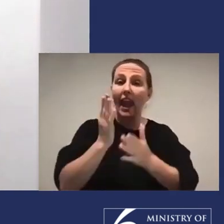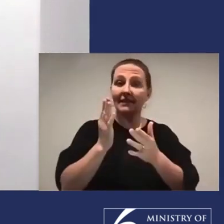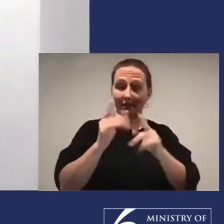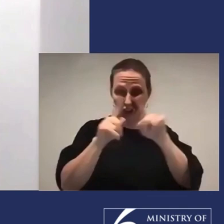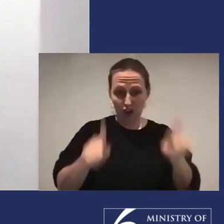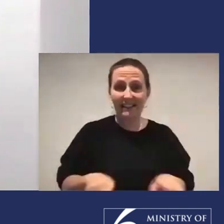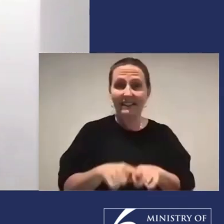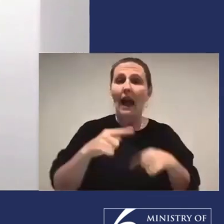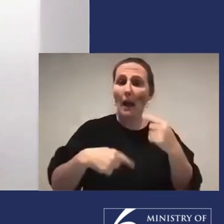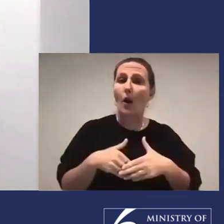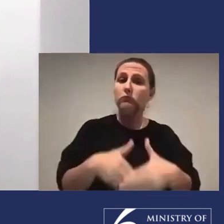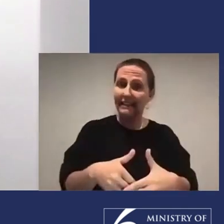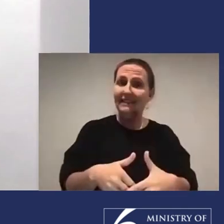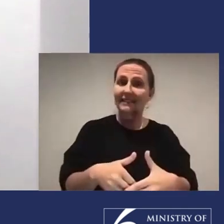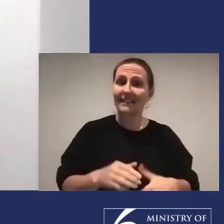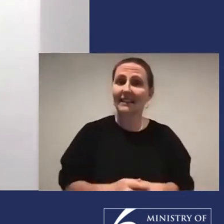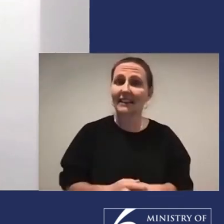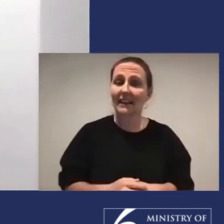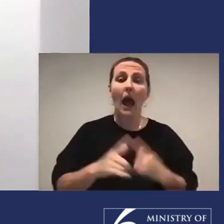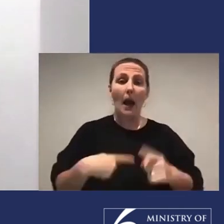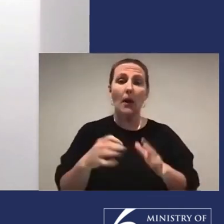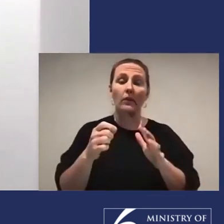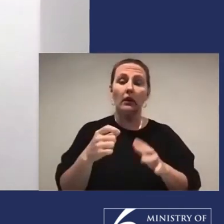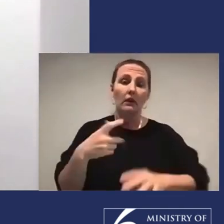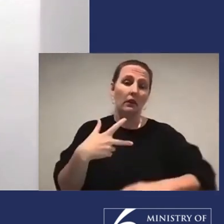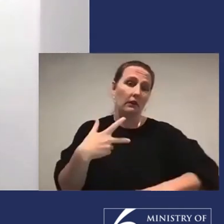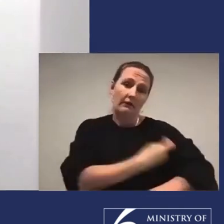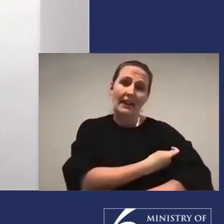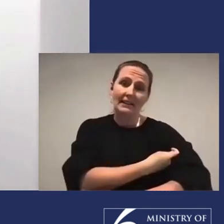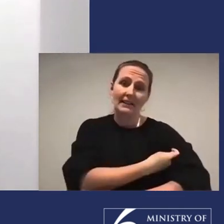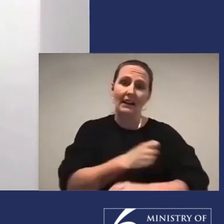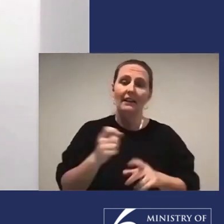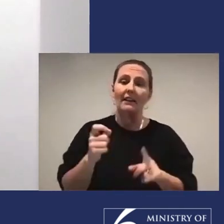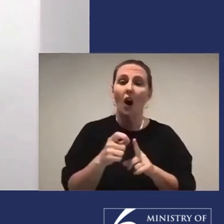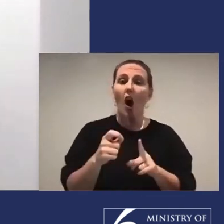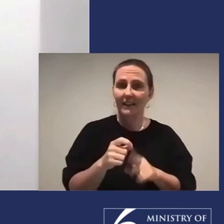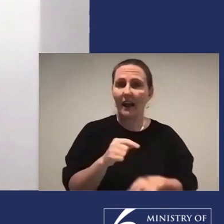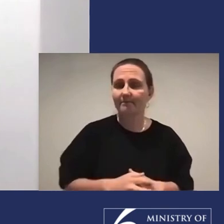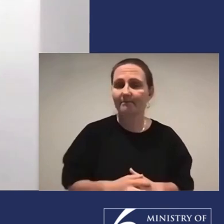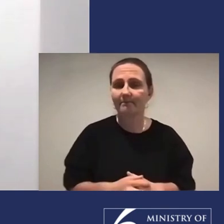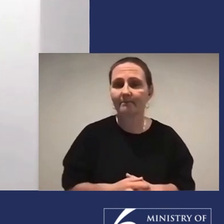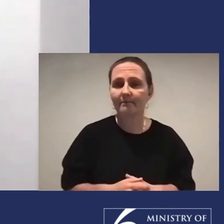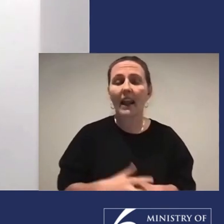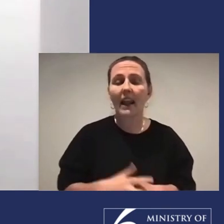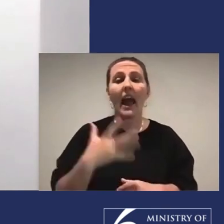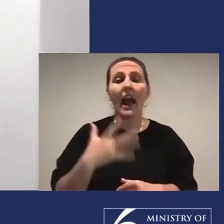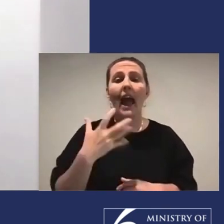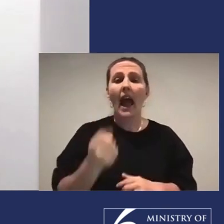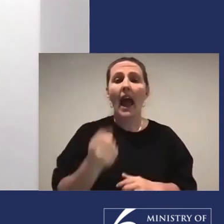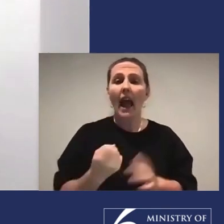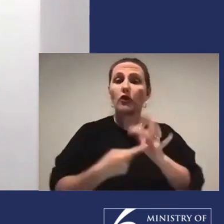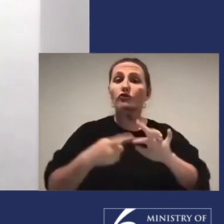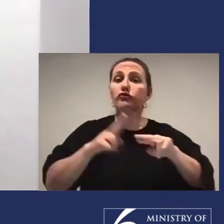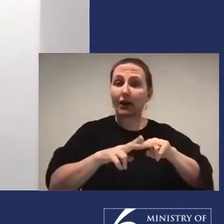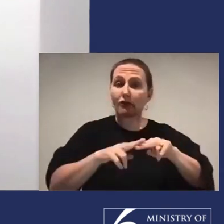lactating and the COVID vaccine. It also includes references, so you can actually go and have a look at the articles that are